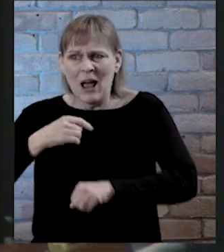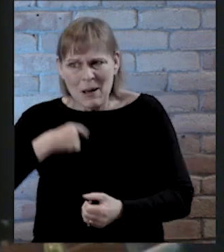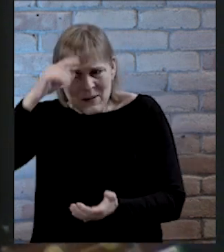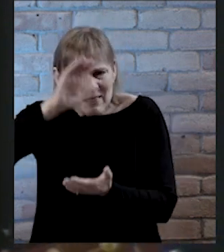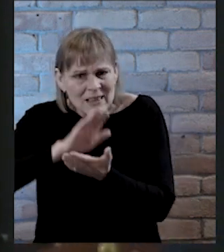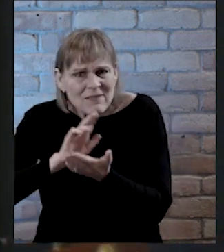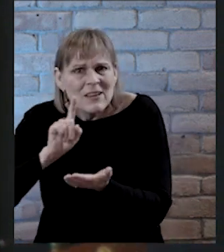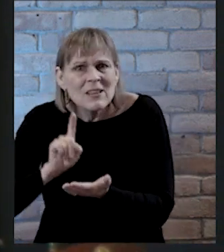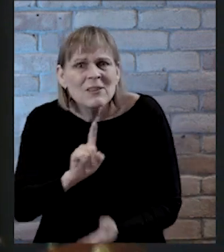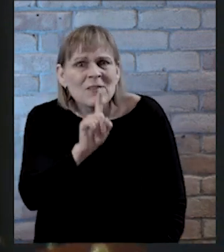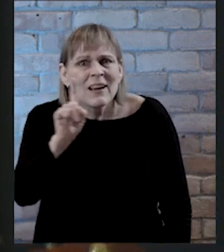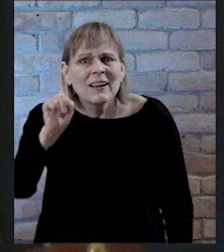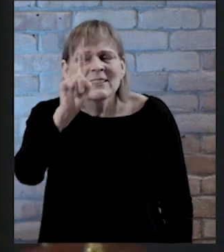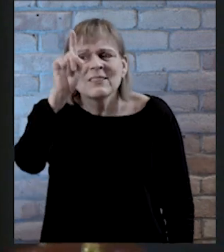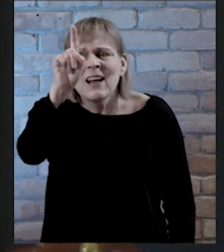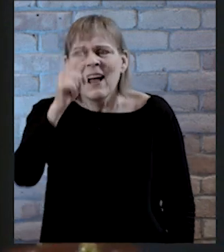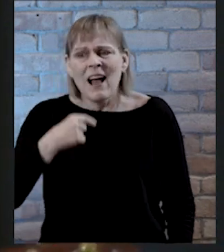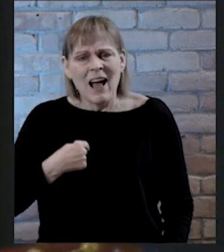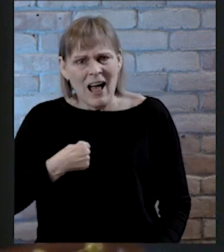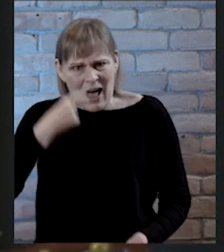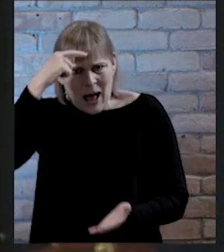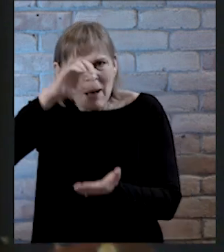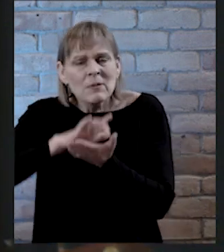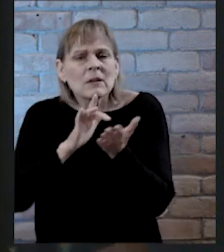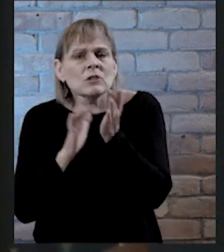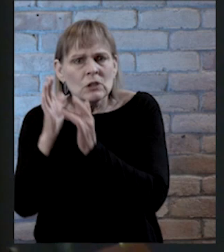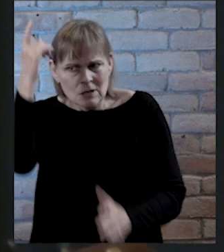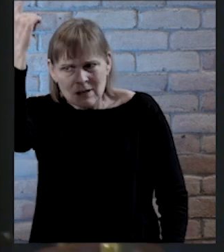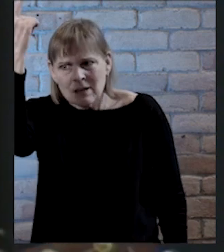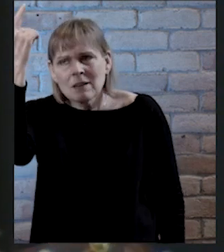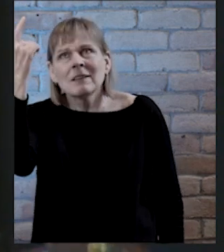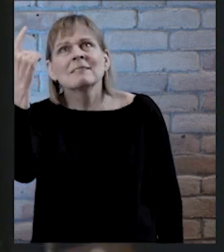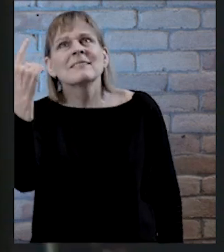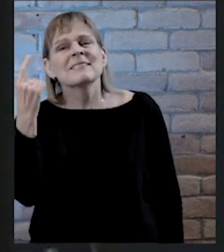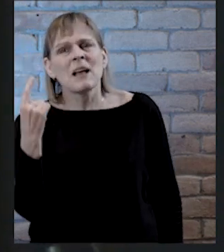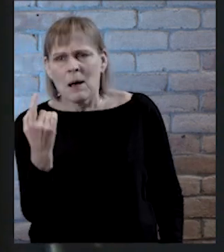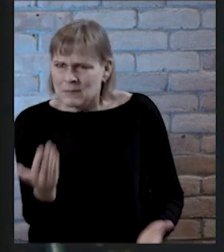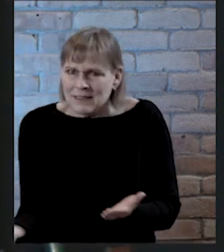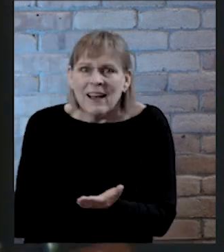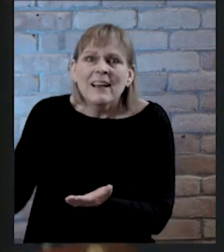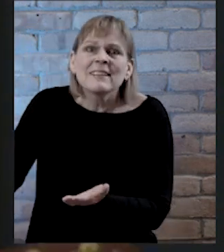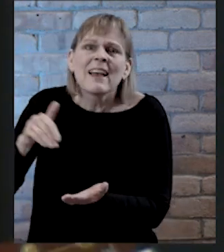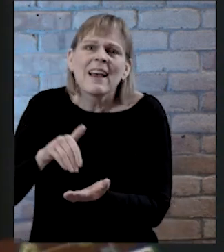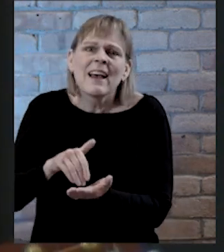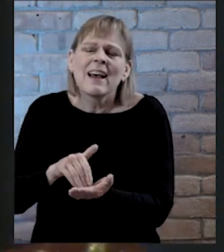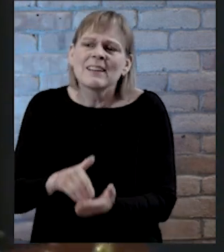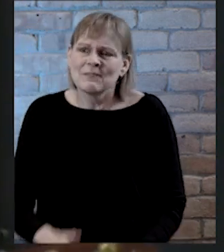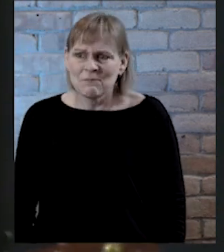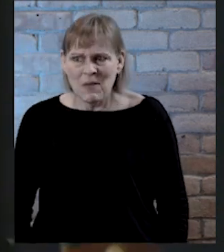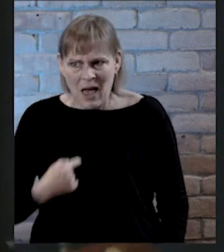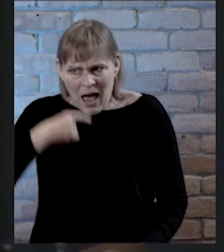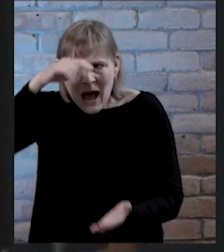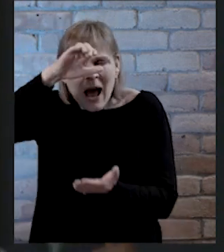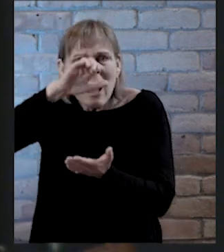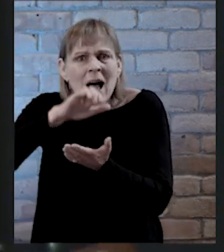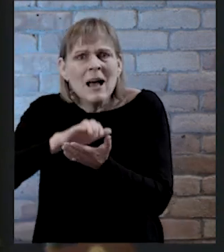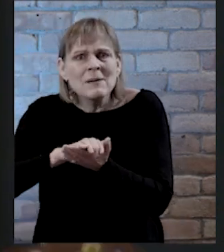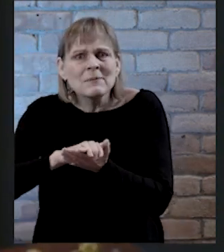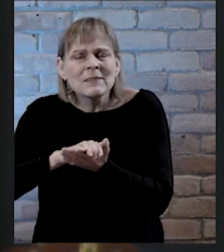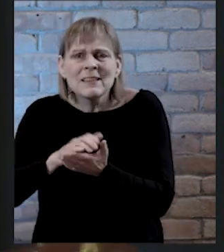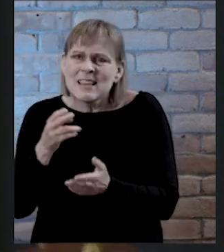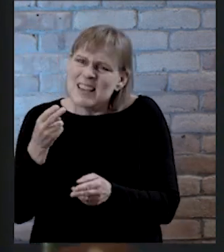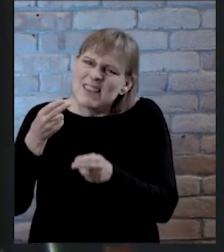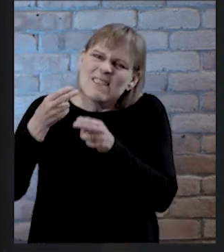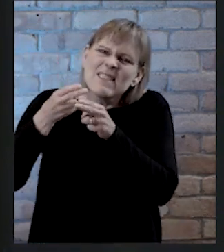church, I believe in the resurrection when Jesus comes again. For